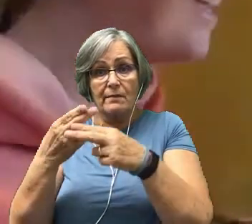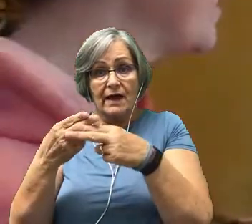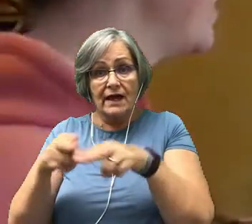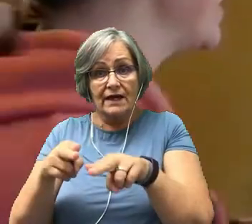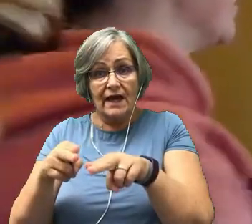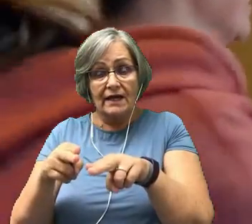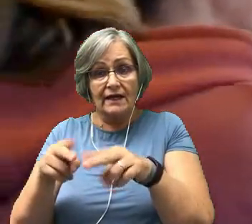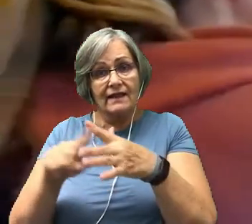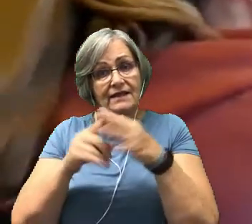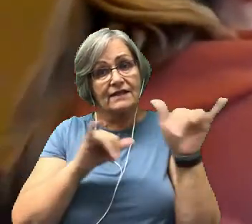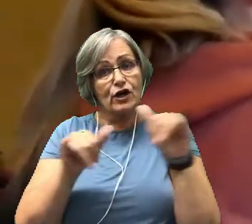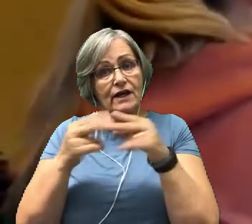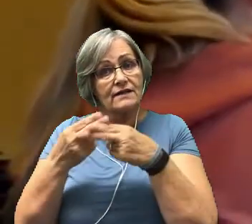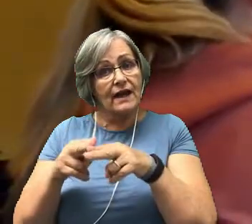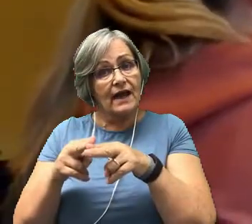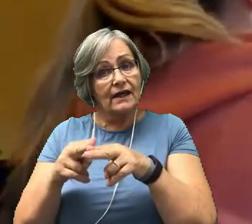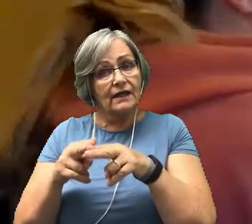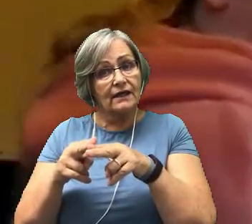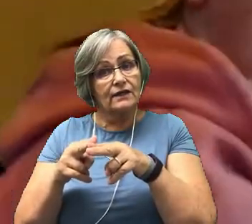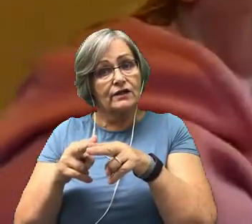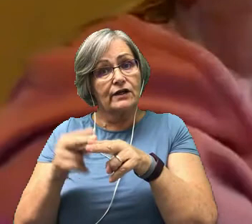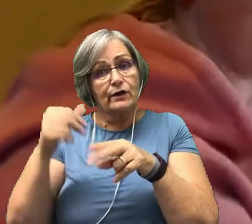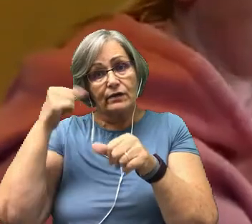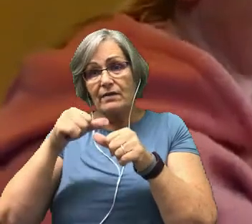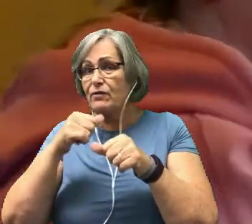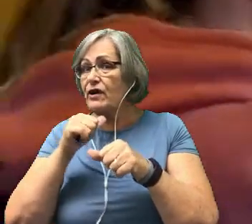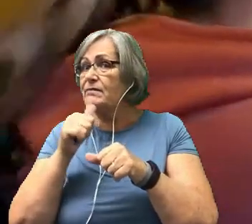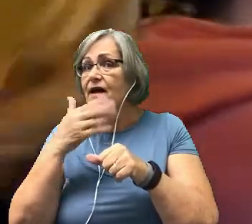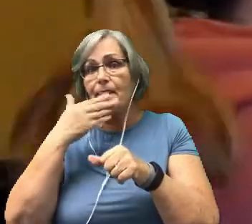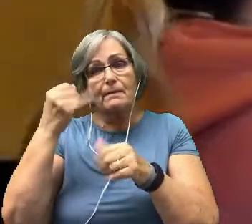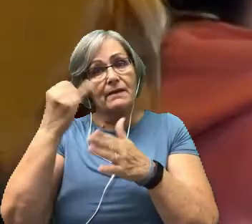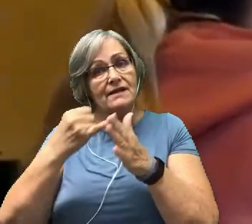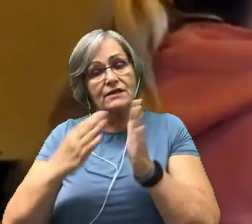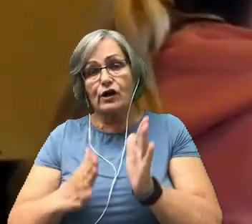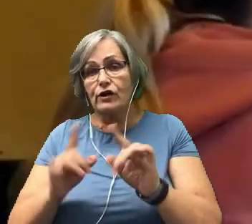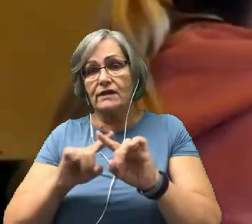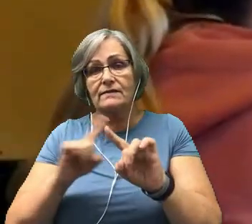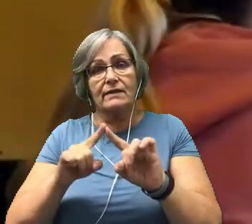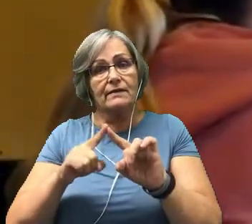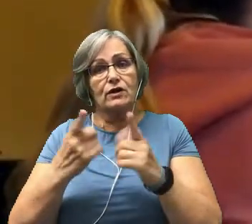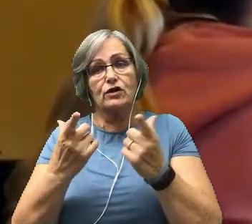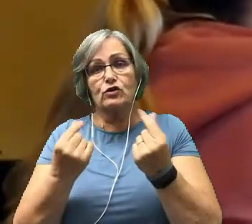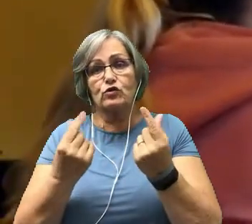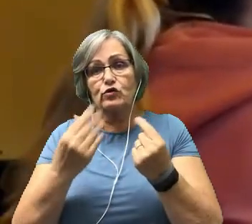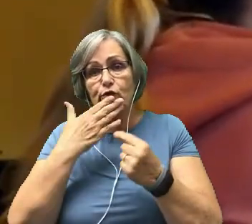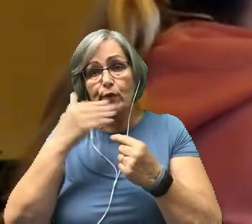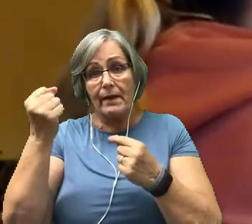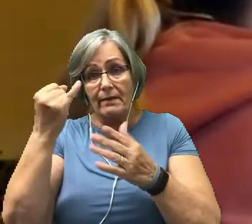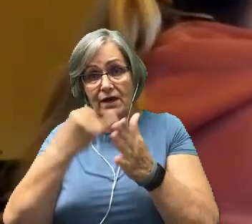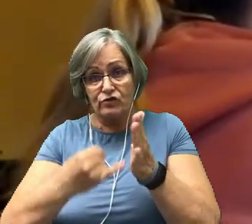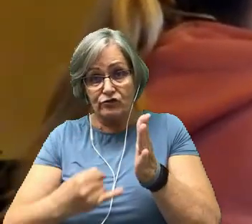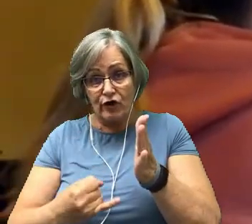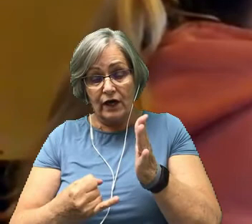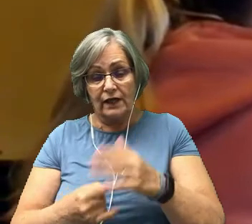with as an egg. So I'm gonna remember I'm not the best artist, so I'm just gonna do my